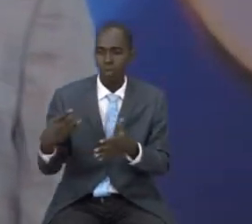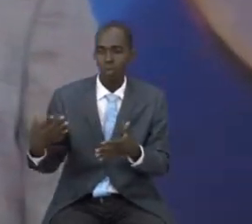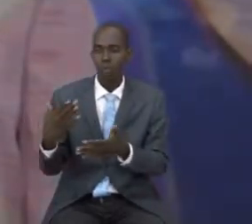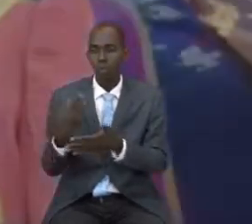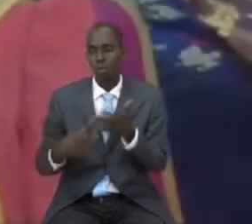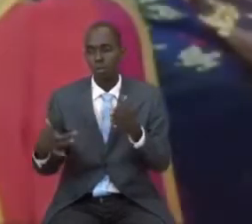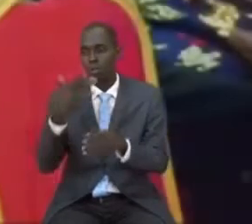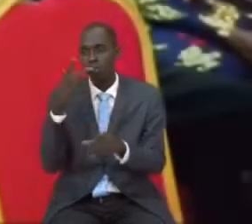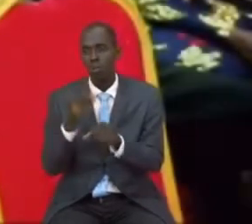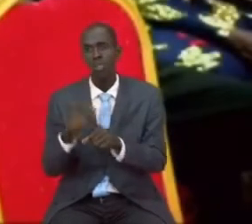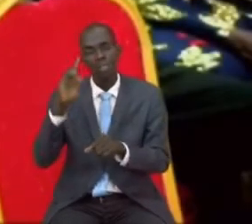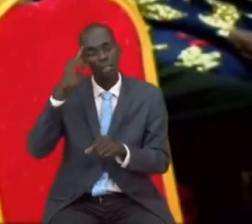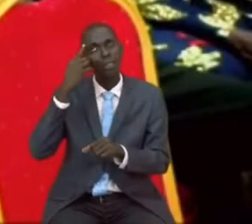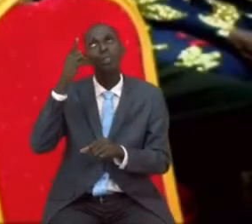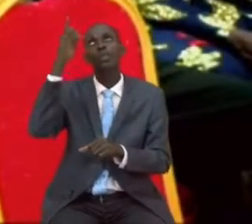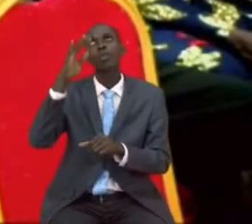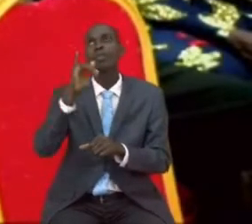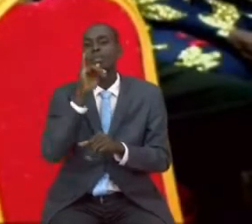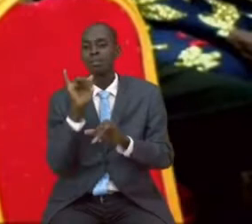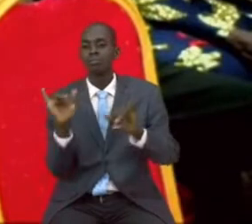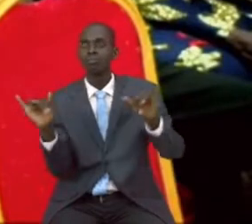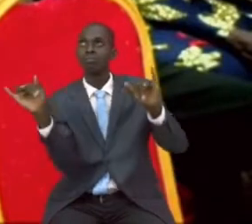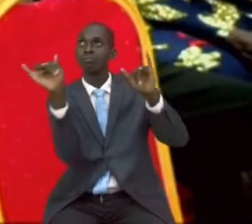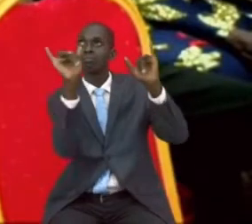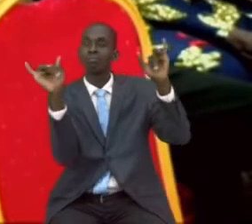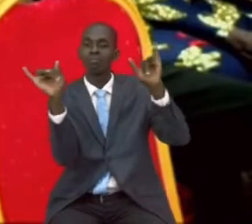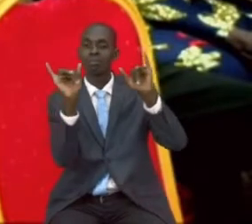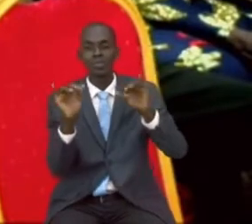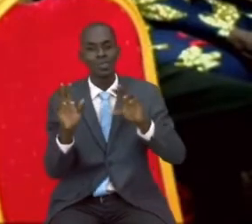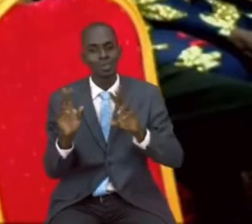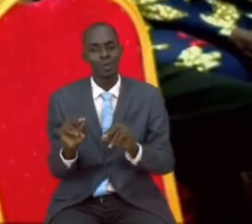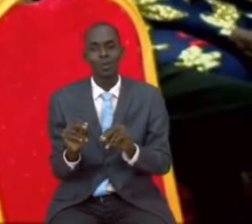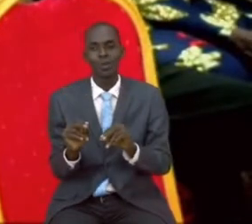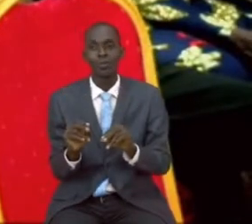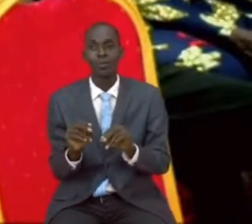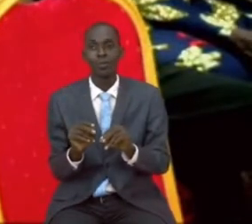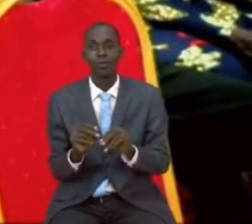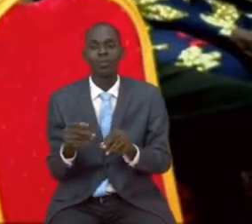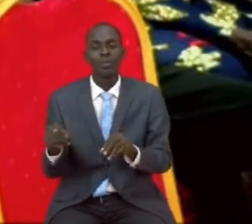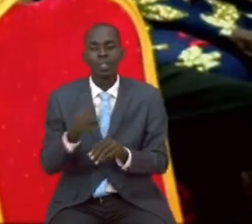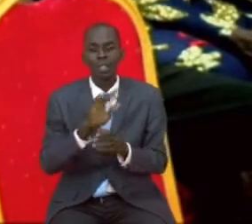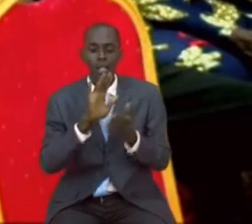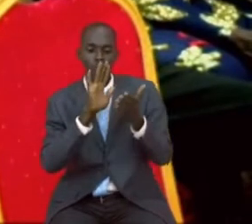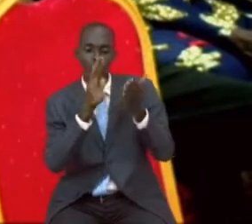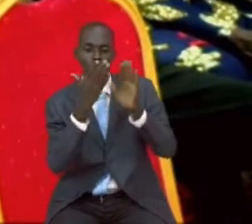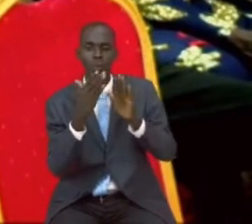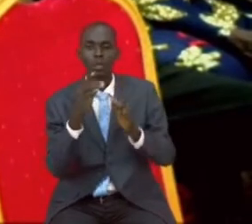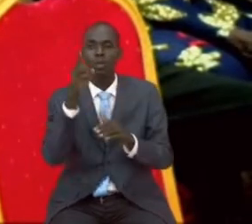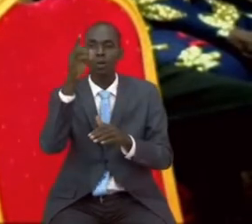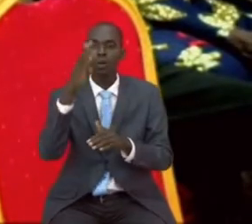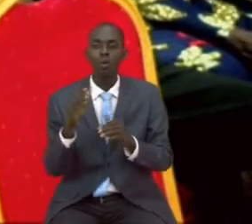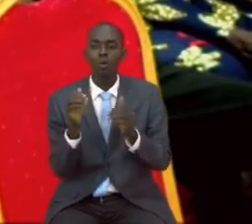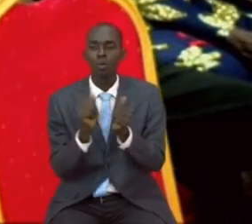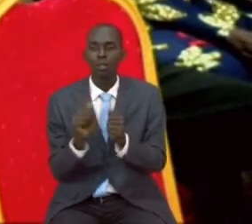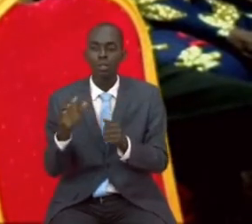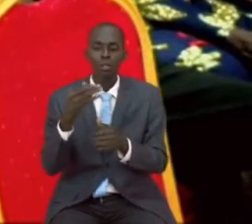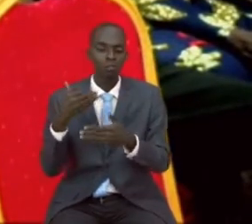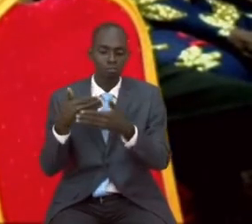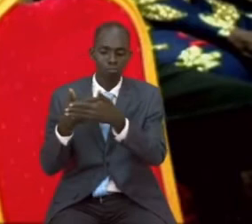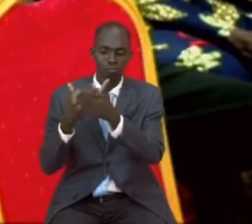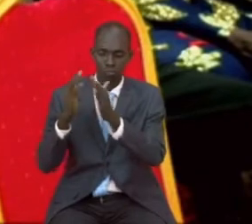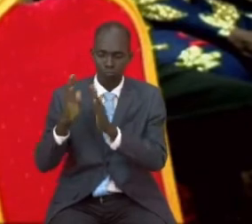they think God is like them and God is slack. They compare God with their neighbors. As